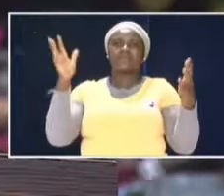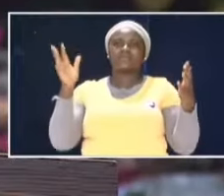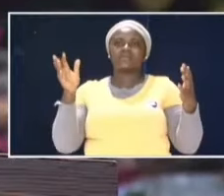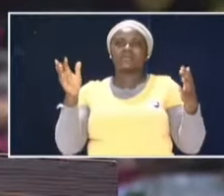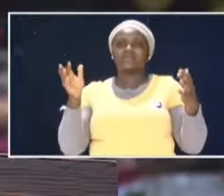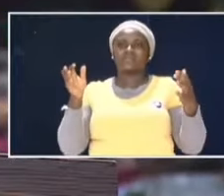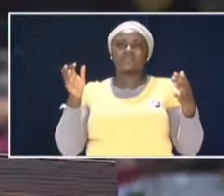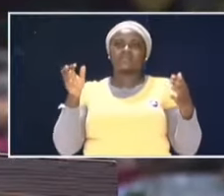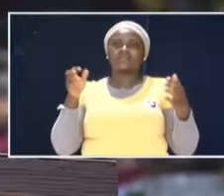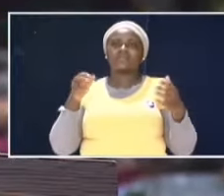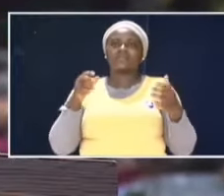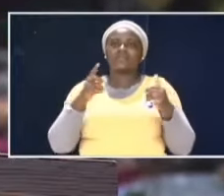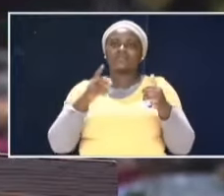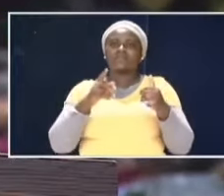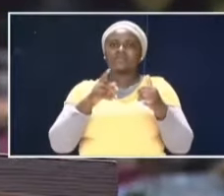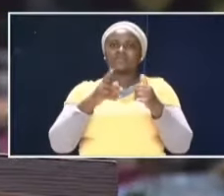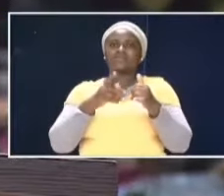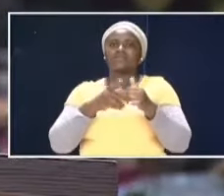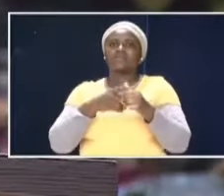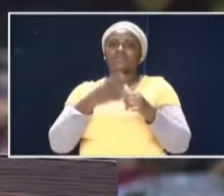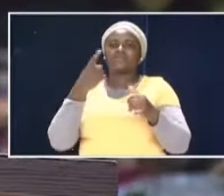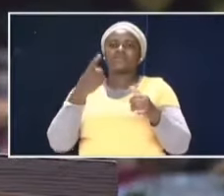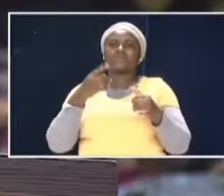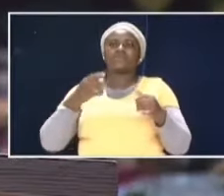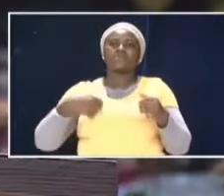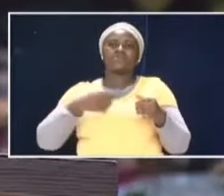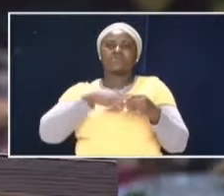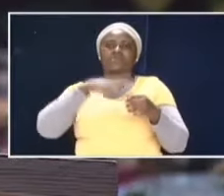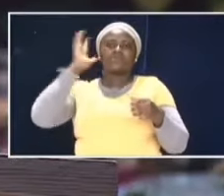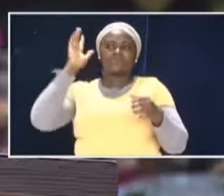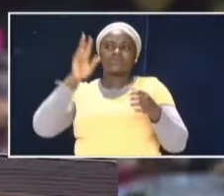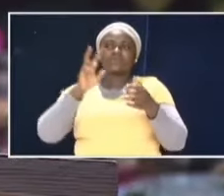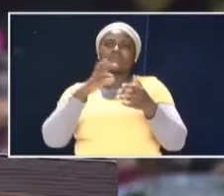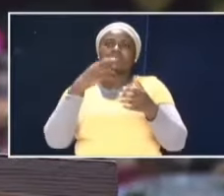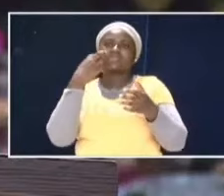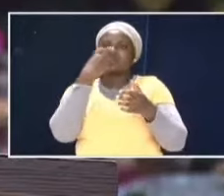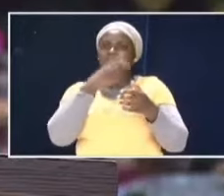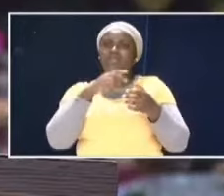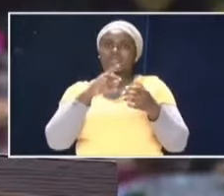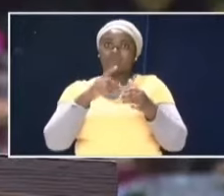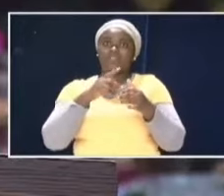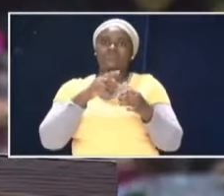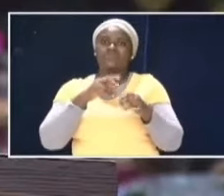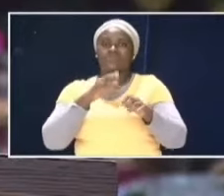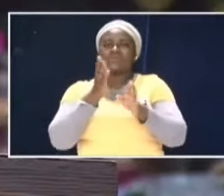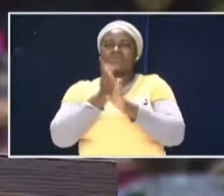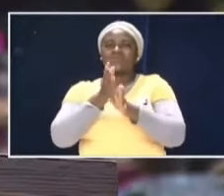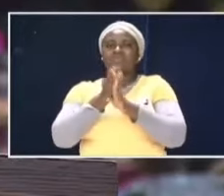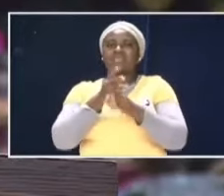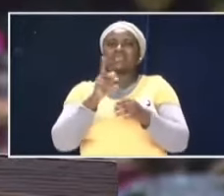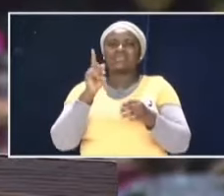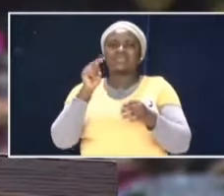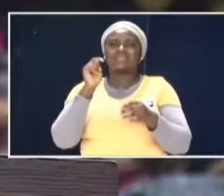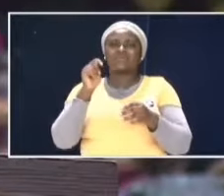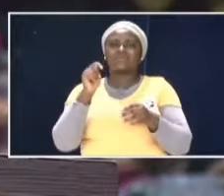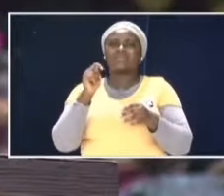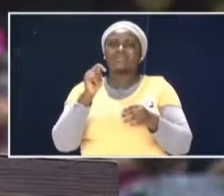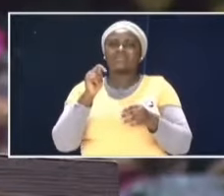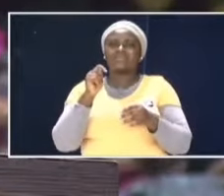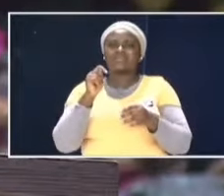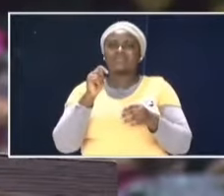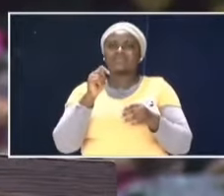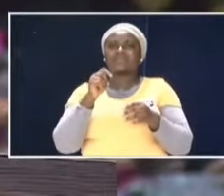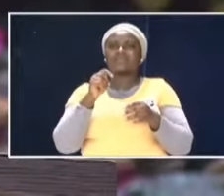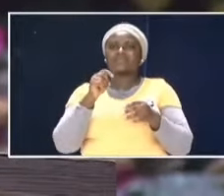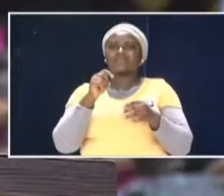First, we'll be going on with the online testimonies. And should you be watching online anywhere from all over